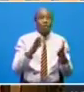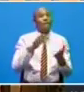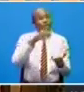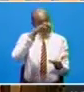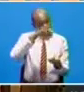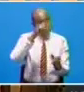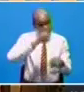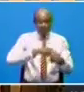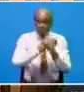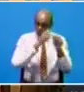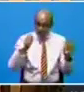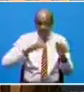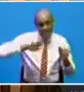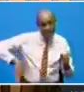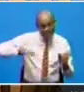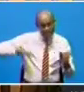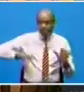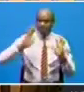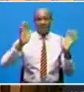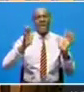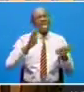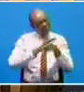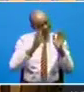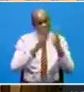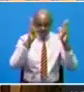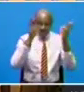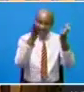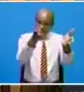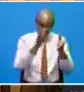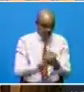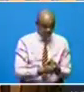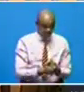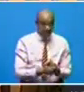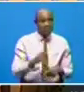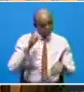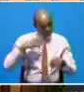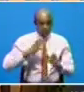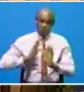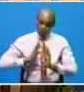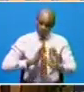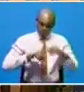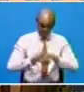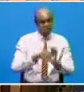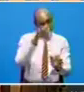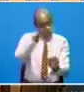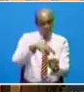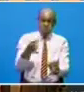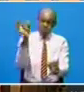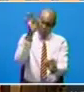time. Don't delay with ballot boxes. Don't delay with papers. Let people then participate in